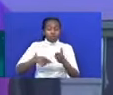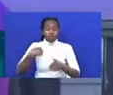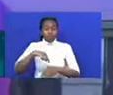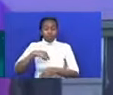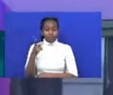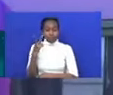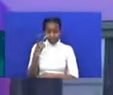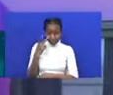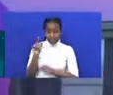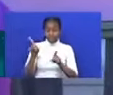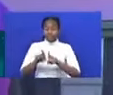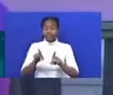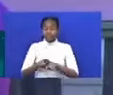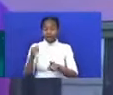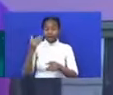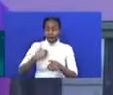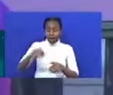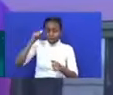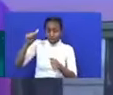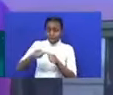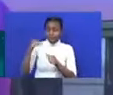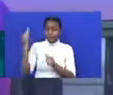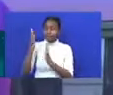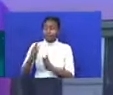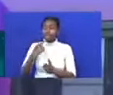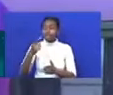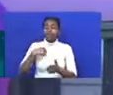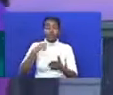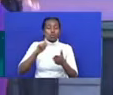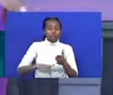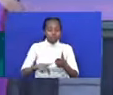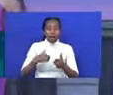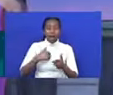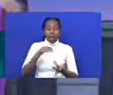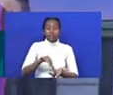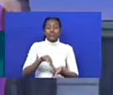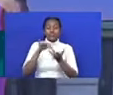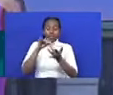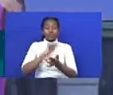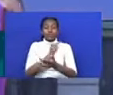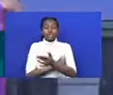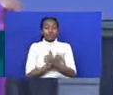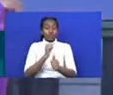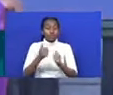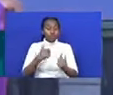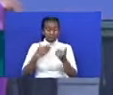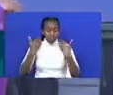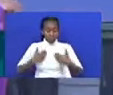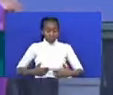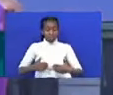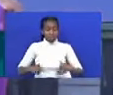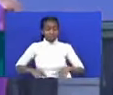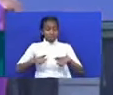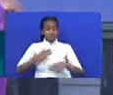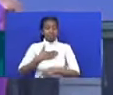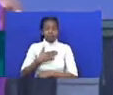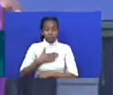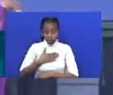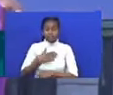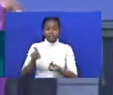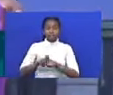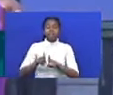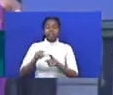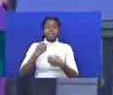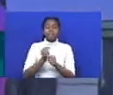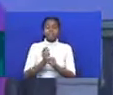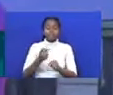a unique grace that is on my life, and I think it made me study a little bit deeper exactly what has been going